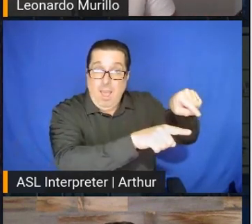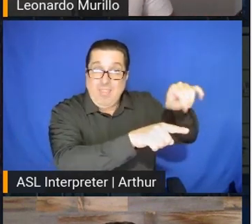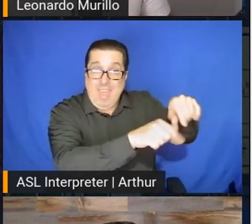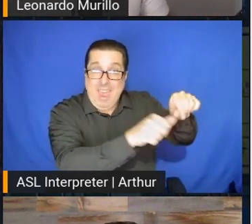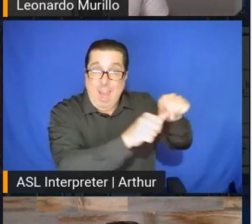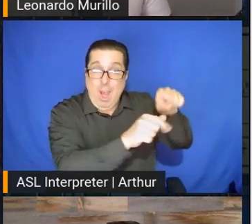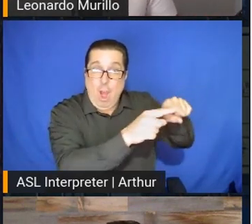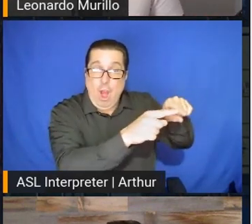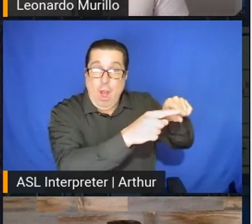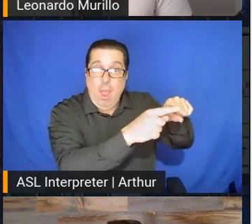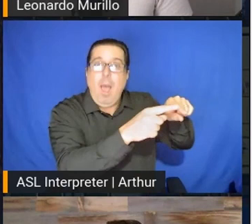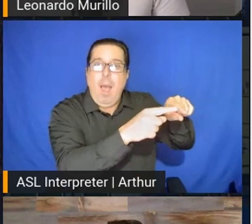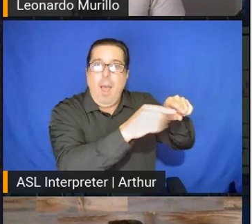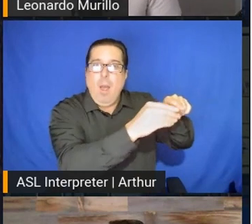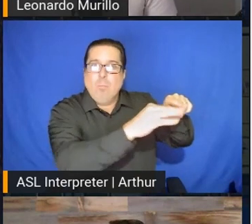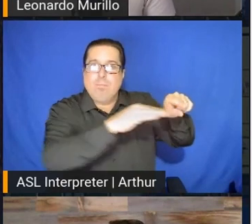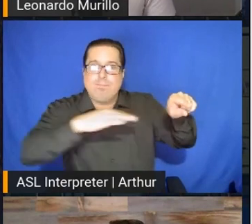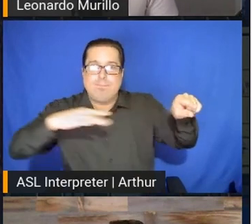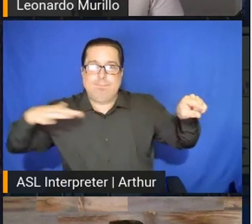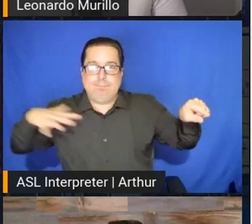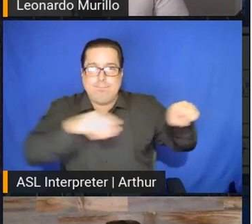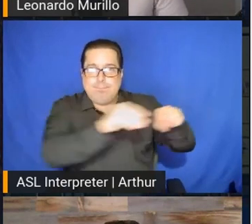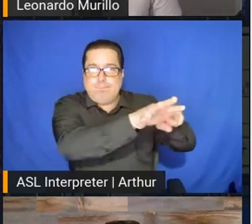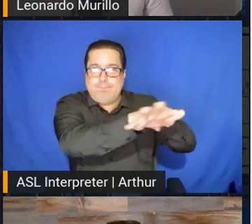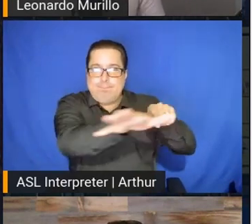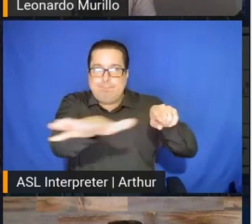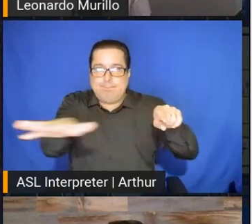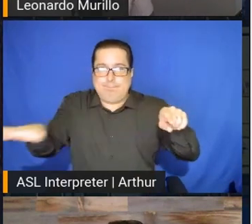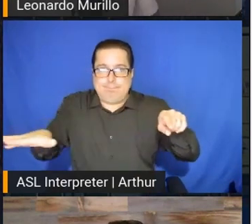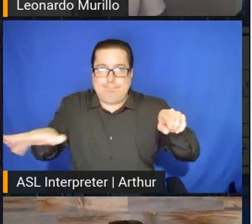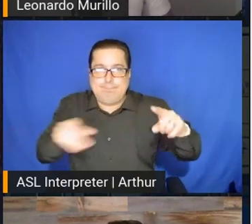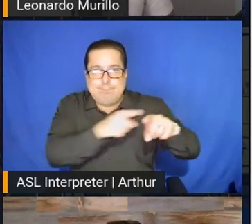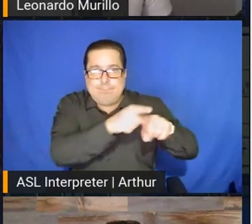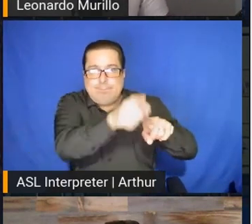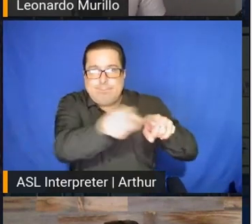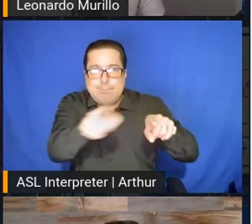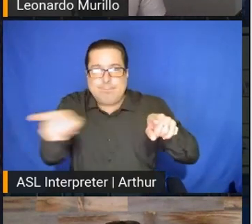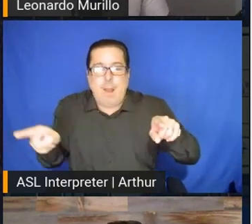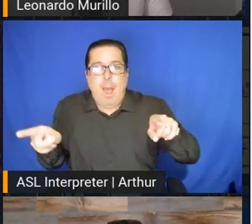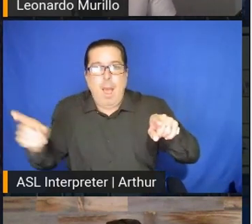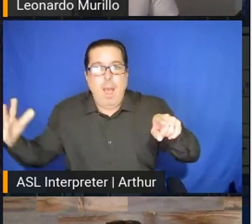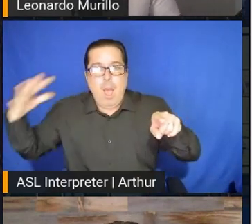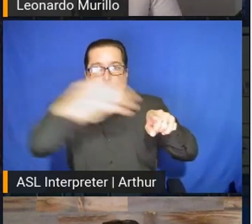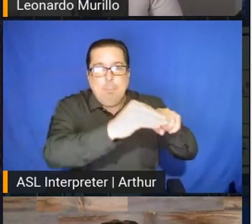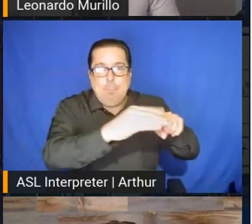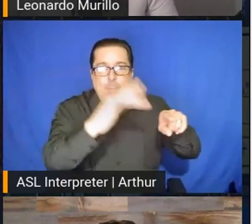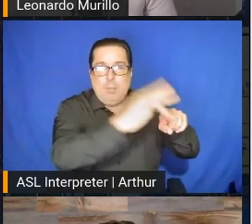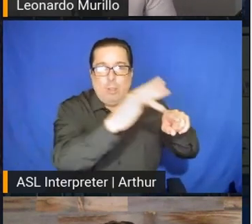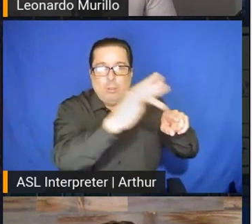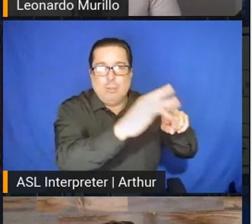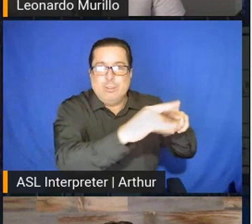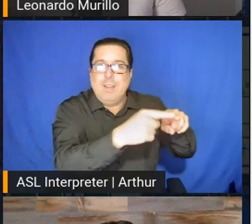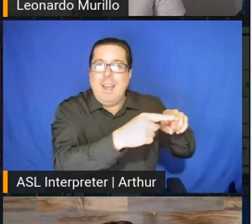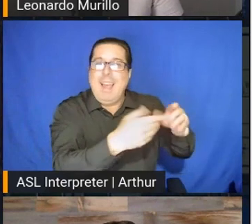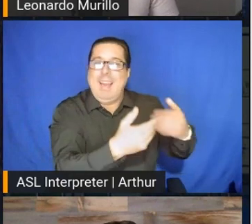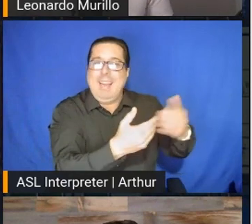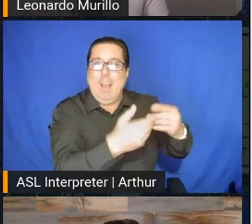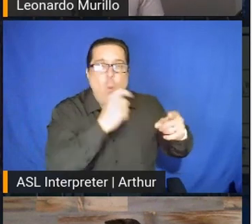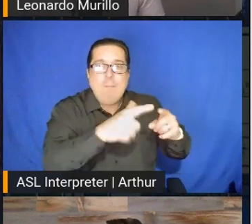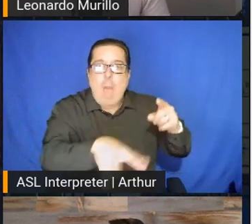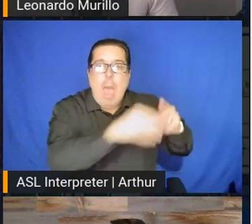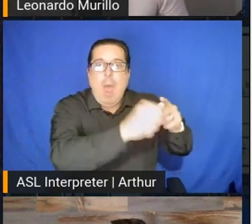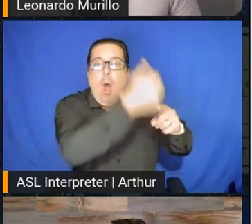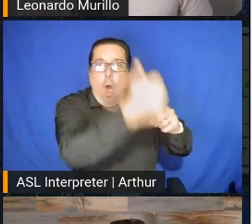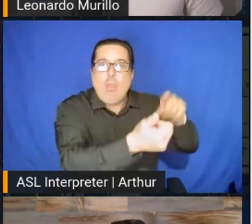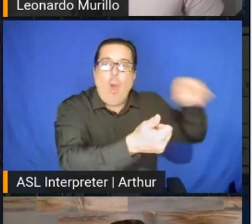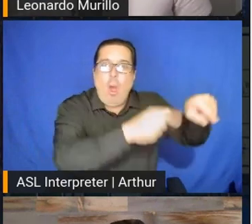It simplifies the creation of new environments tremendously, right? Because now you don't have to add more environments to push out